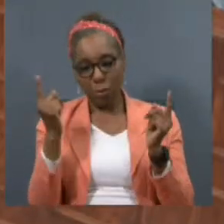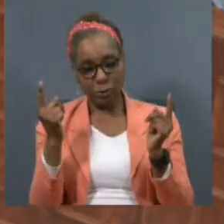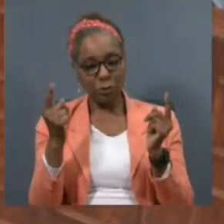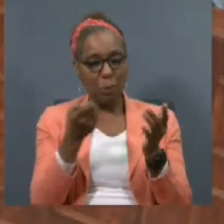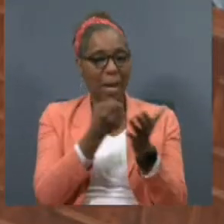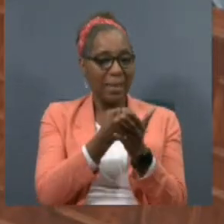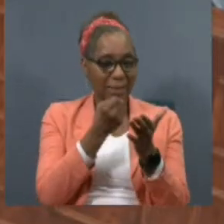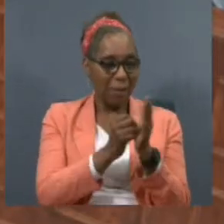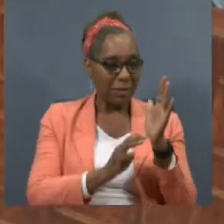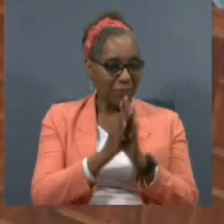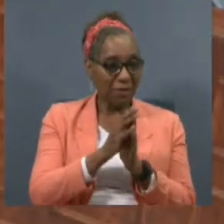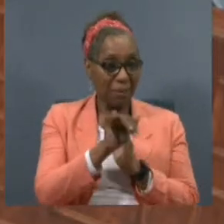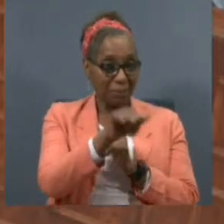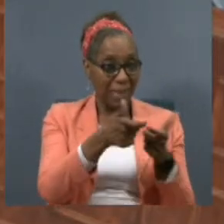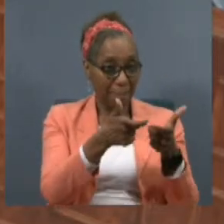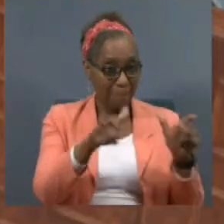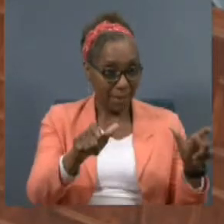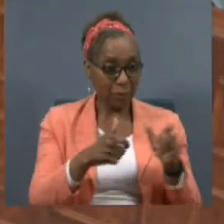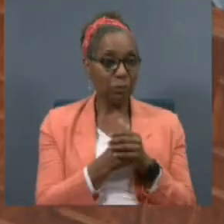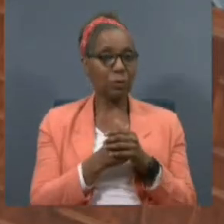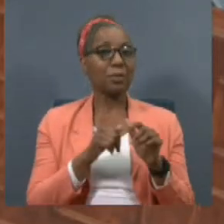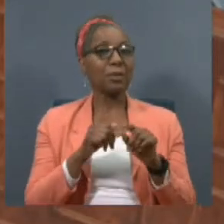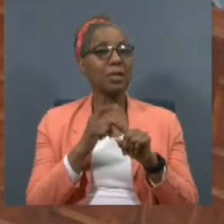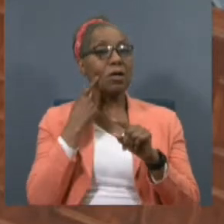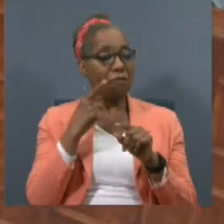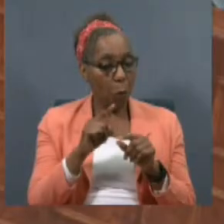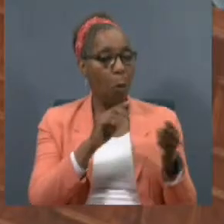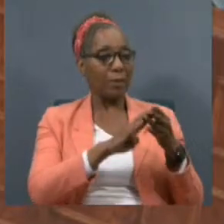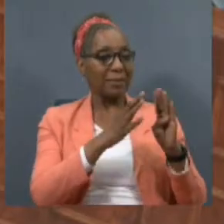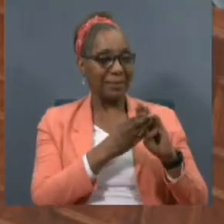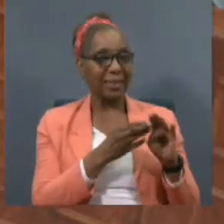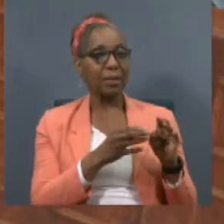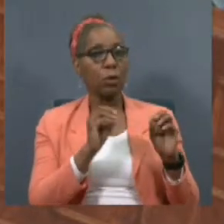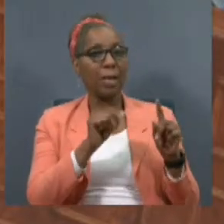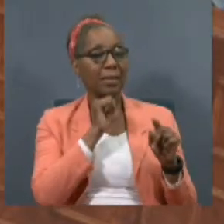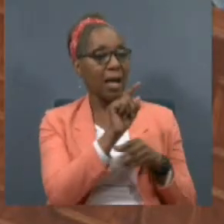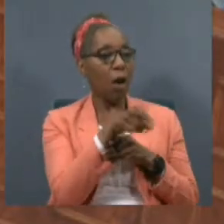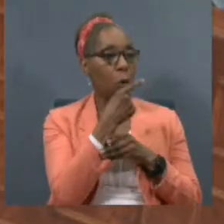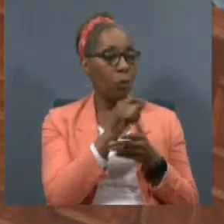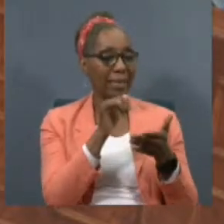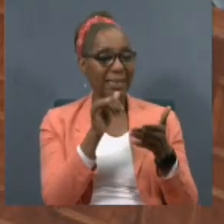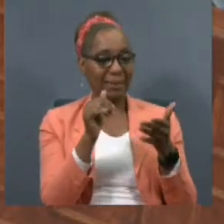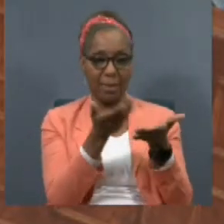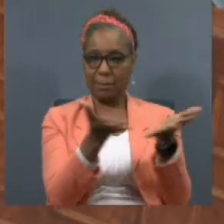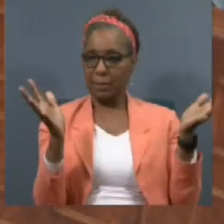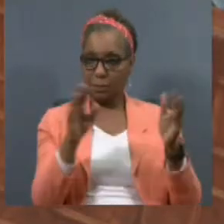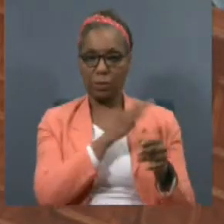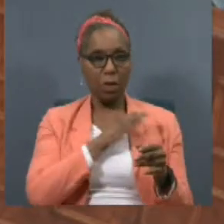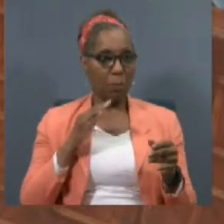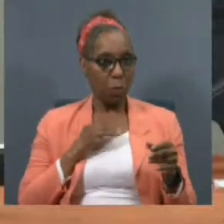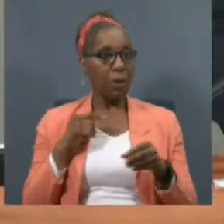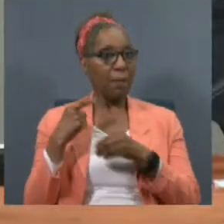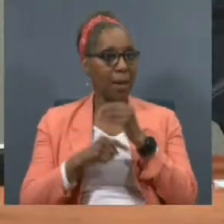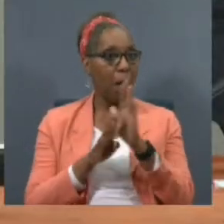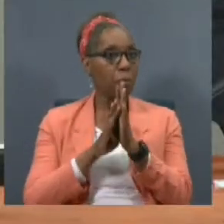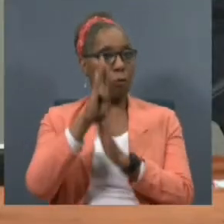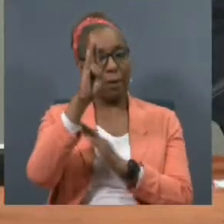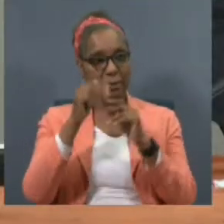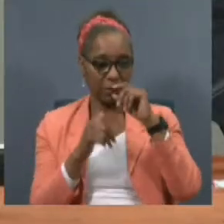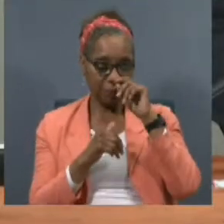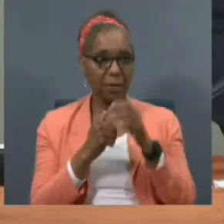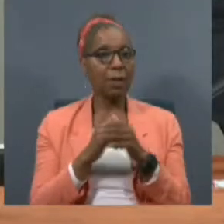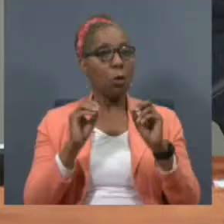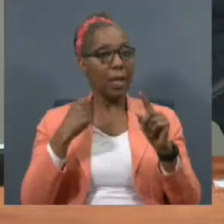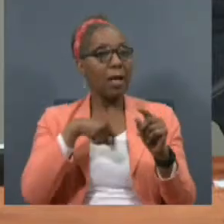this magnitude for the city. I think not only this administration is about progressive, and